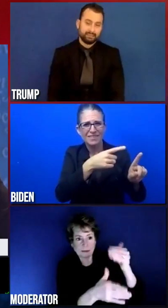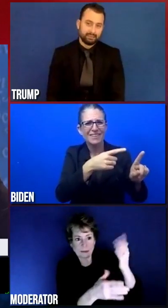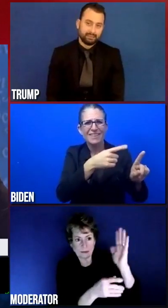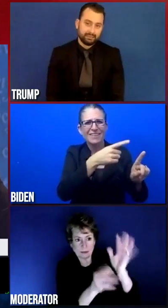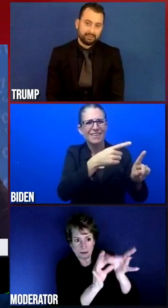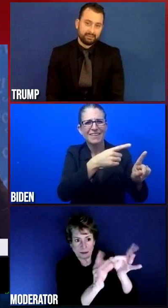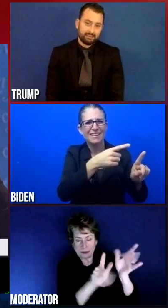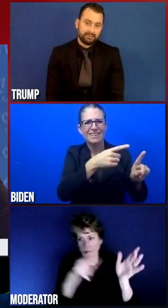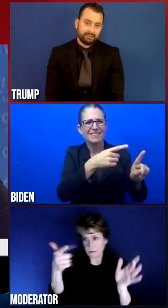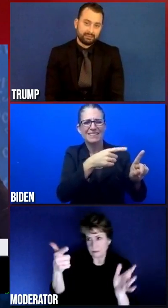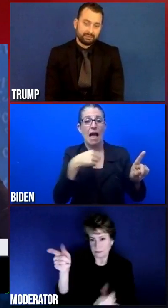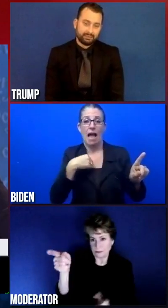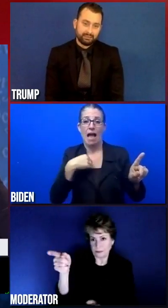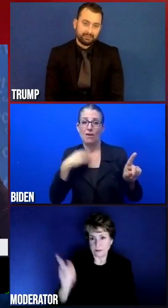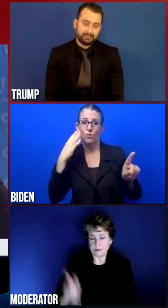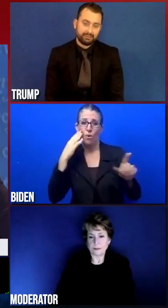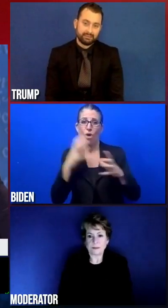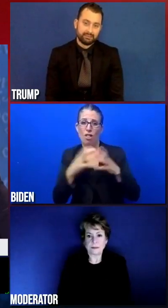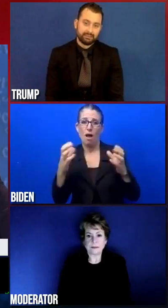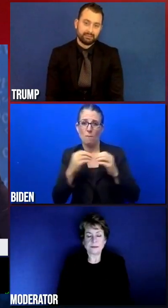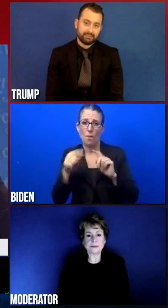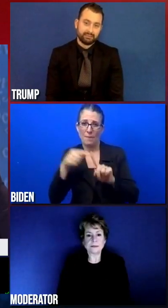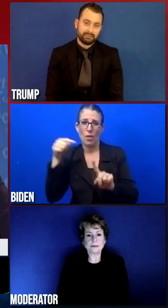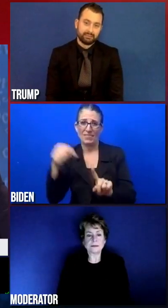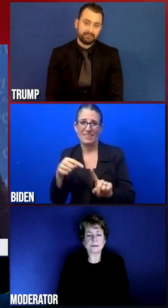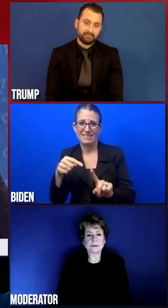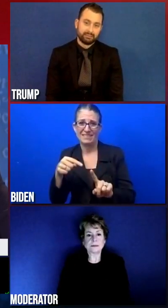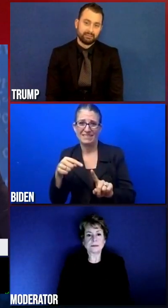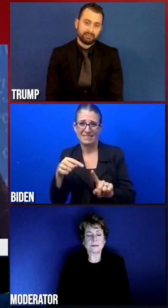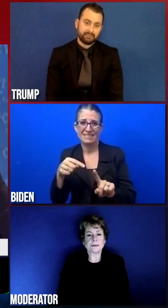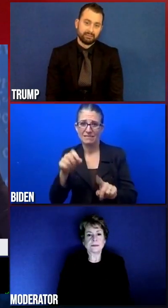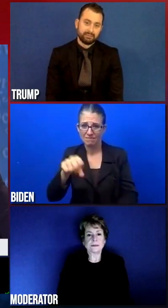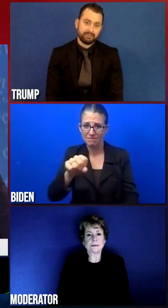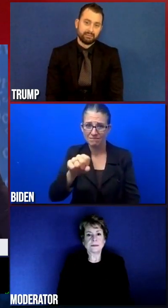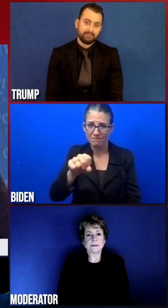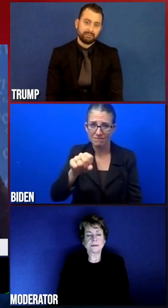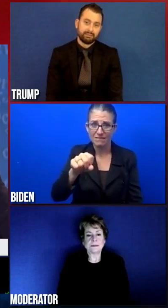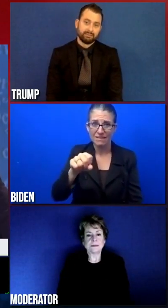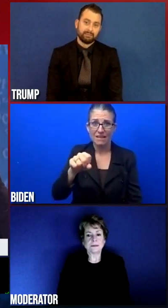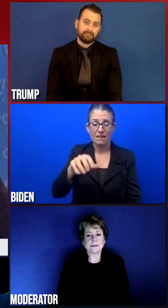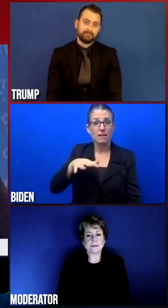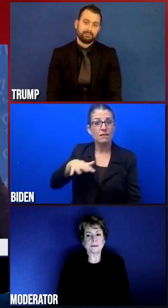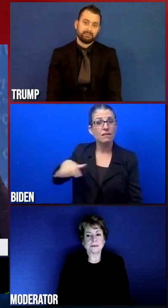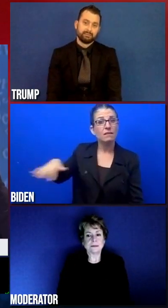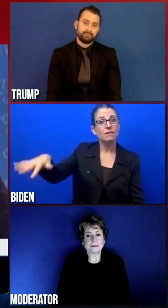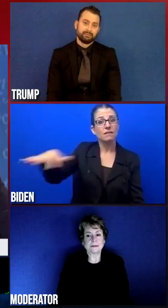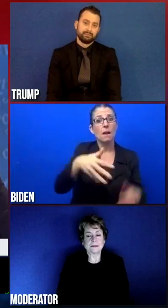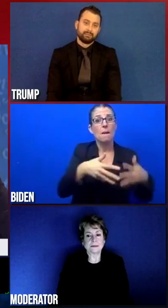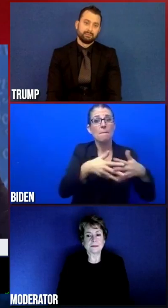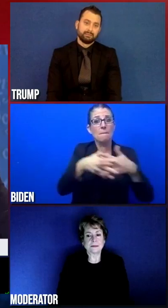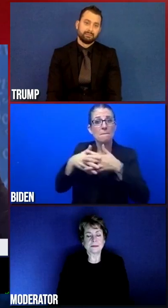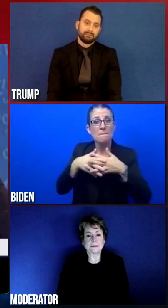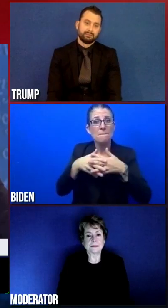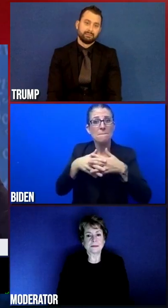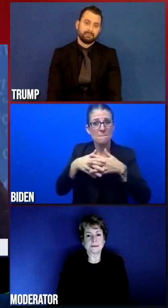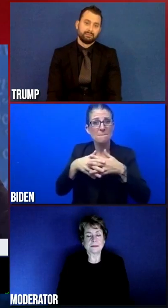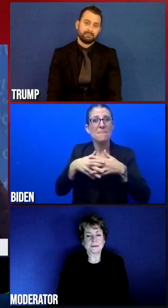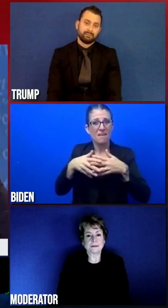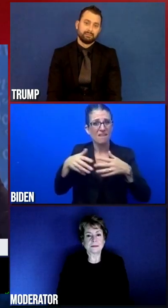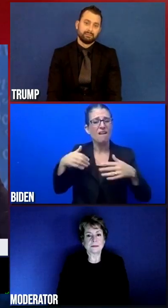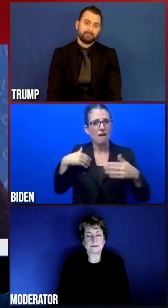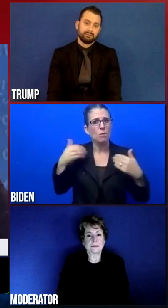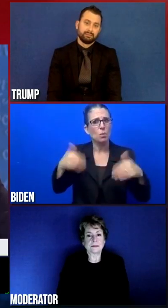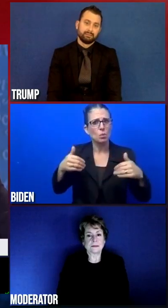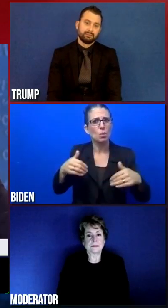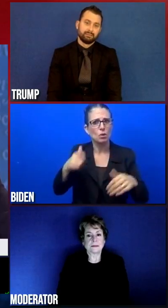there is racial insensitivity. People have to be made aware of what other people feel like, what